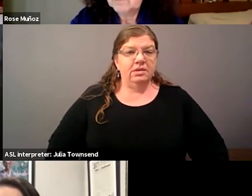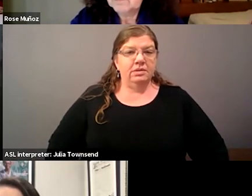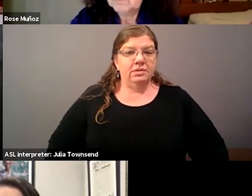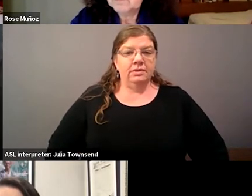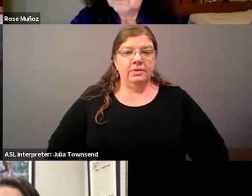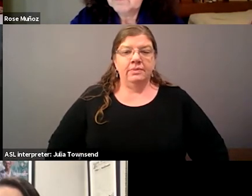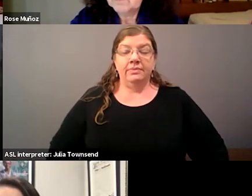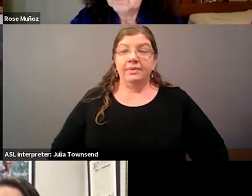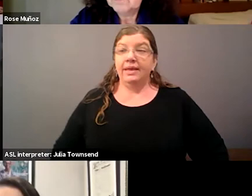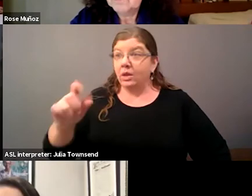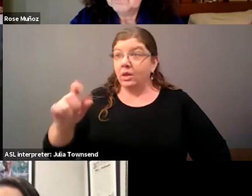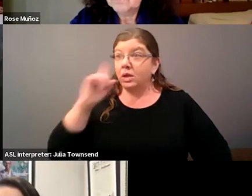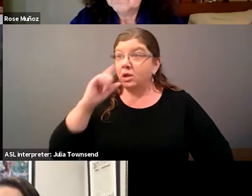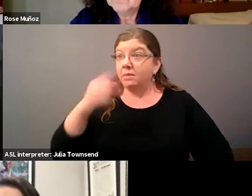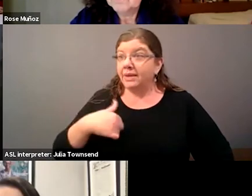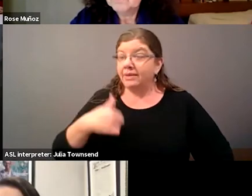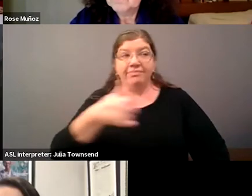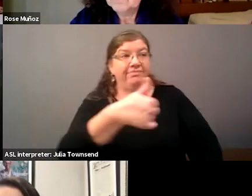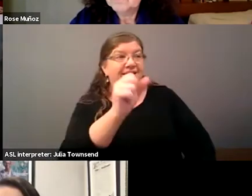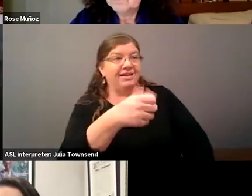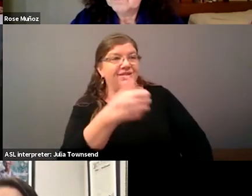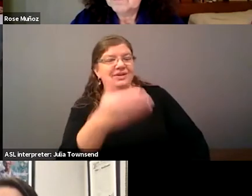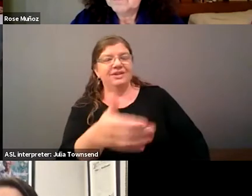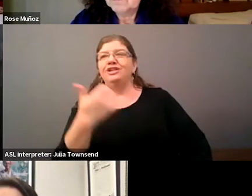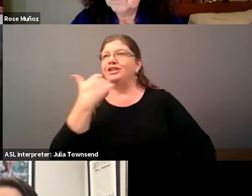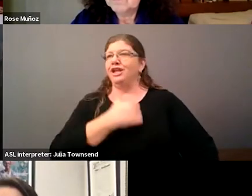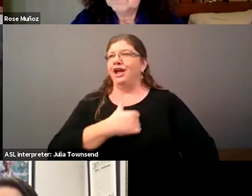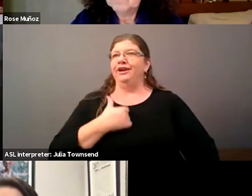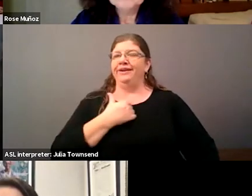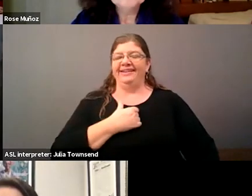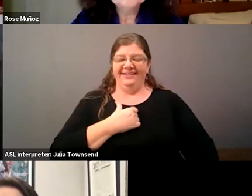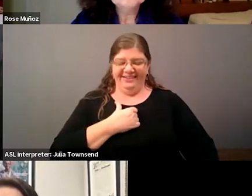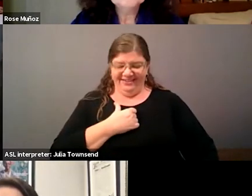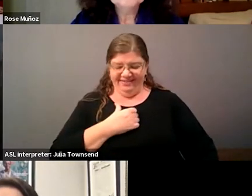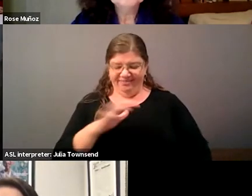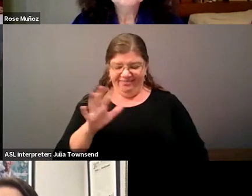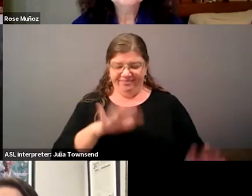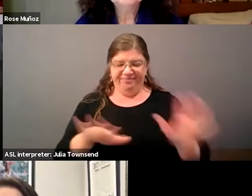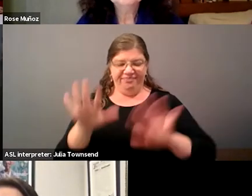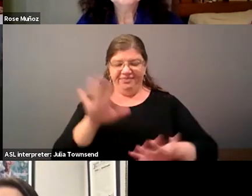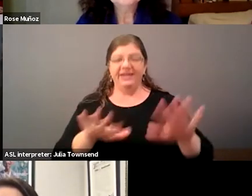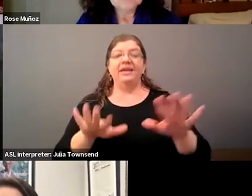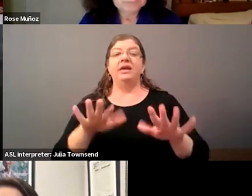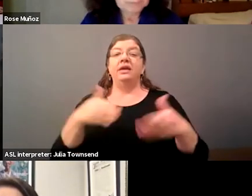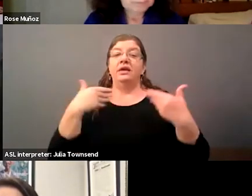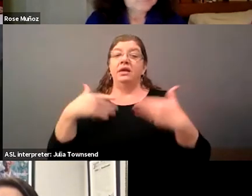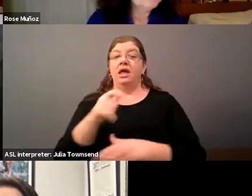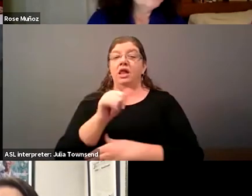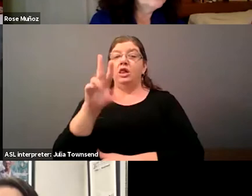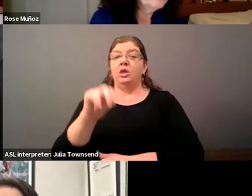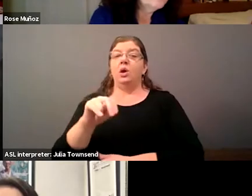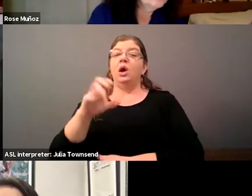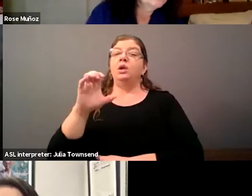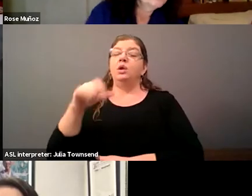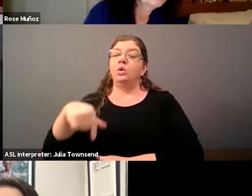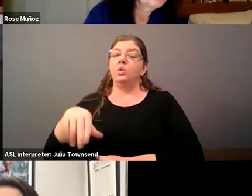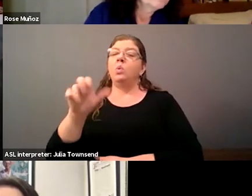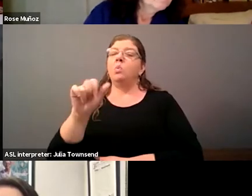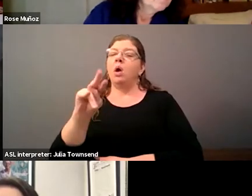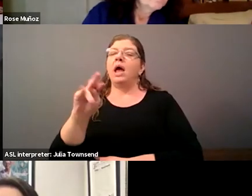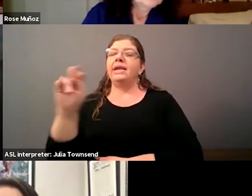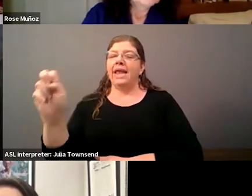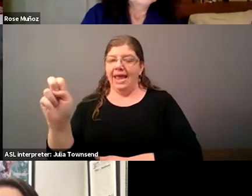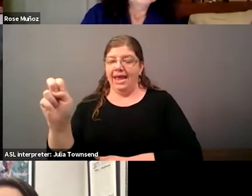hi can you hear me yes go ahead sorry i was excuse me um yes hello my name is lauren kwane i am a community